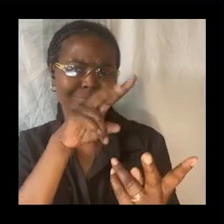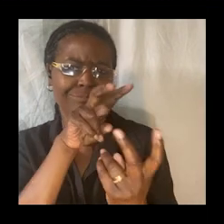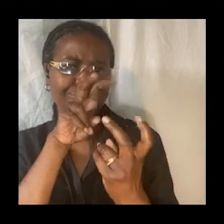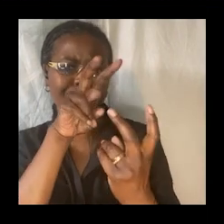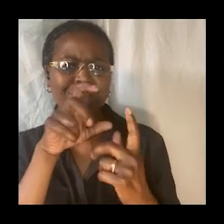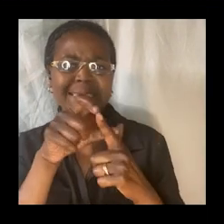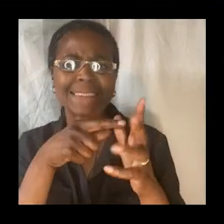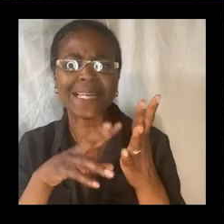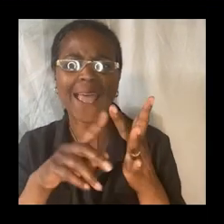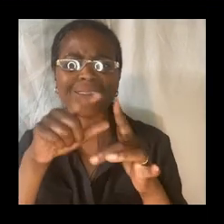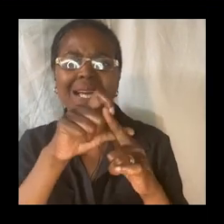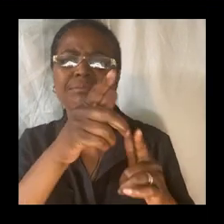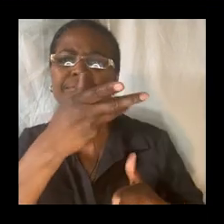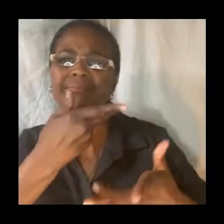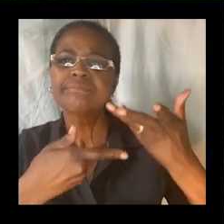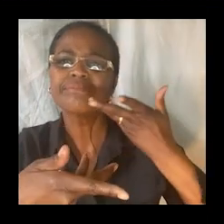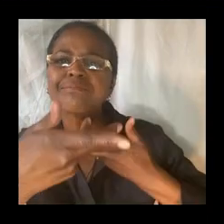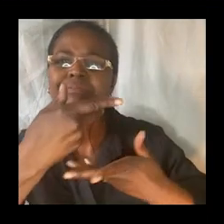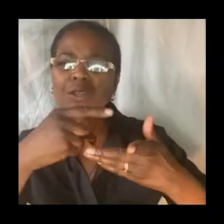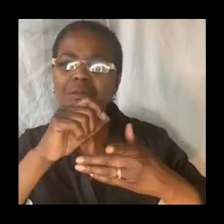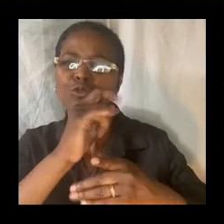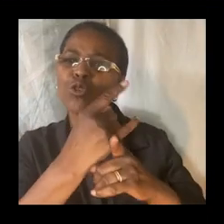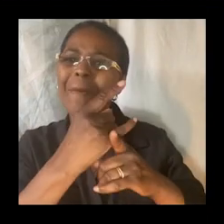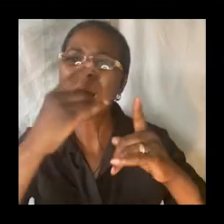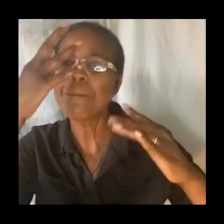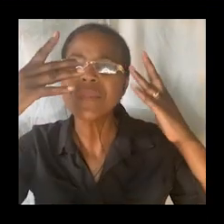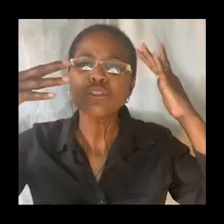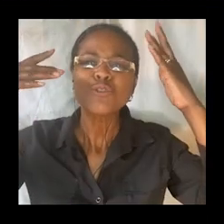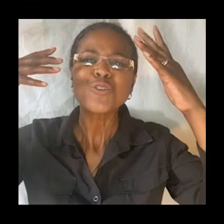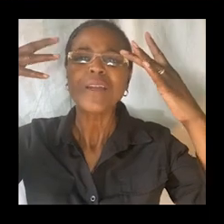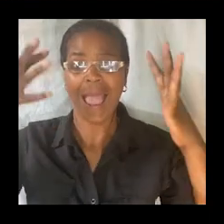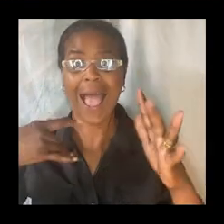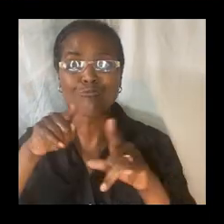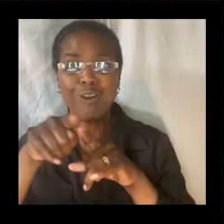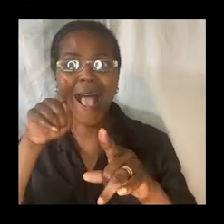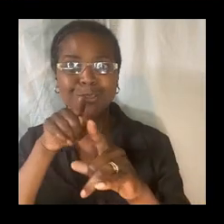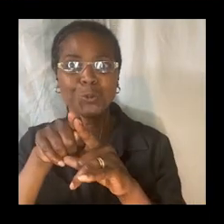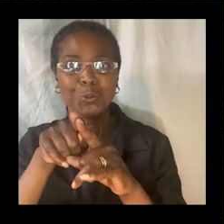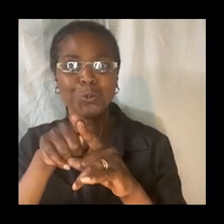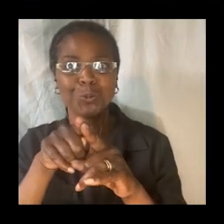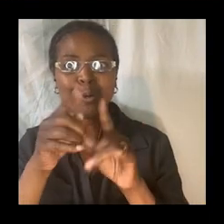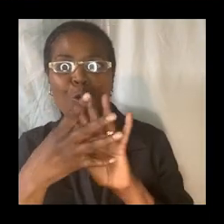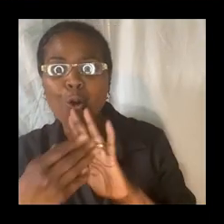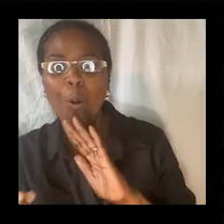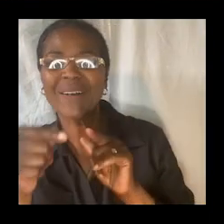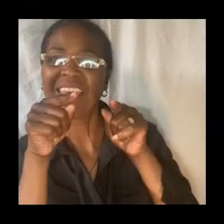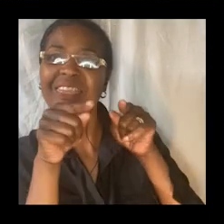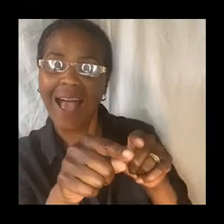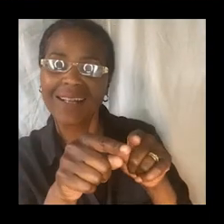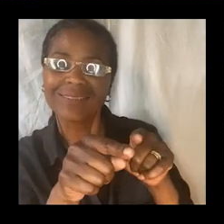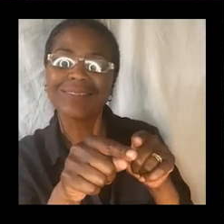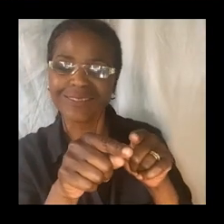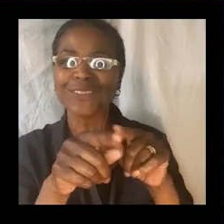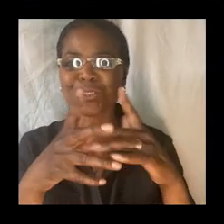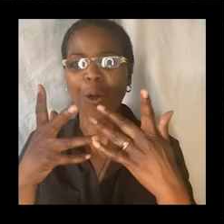because I tried to replicate that in the process of making them. So if David kind of found this story as he wrote it, and that kind of